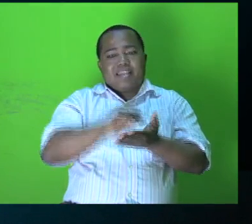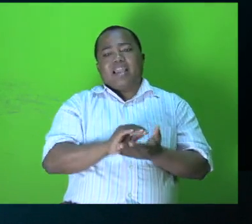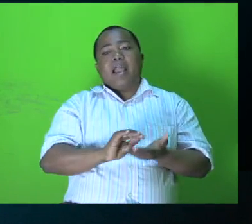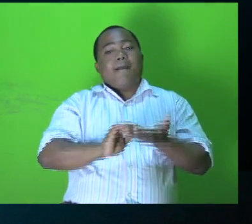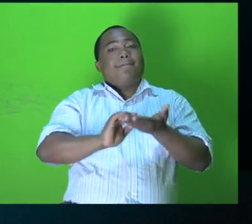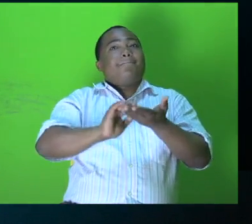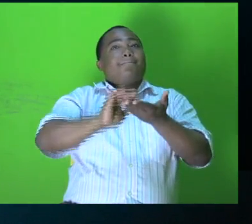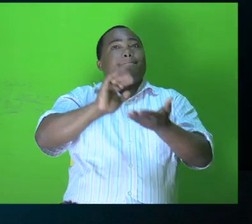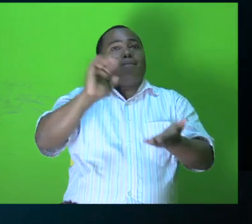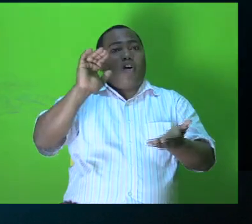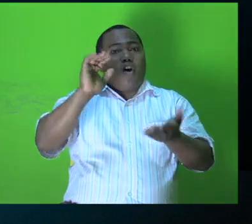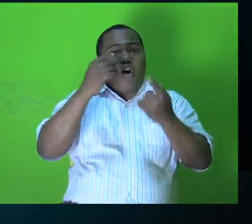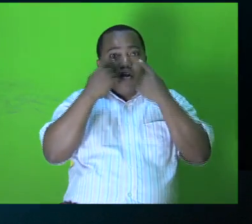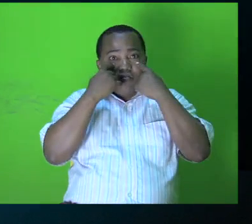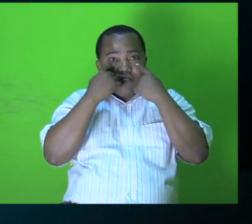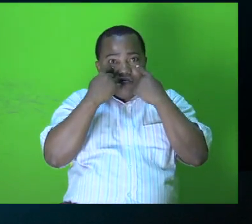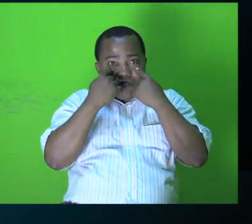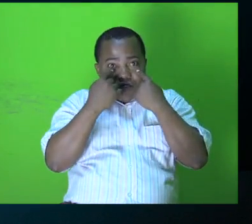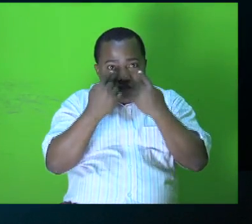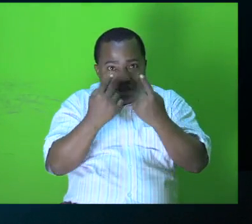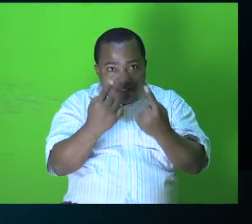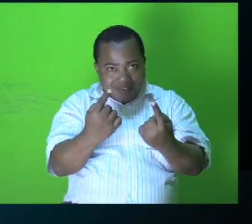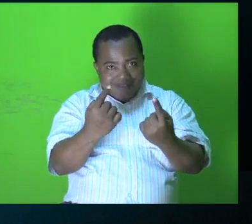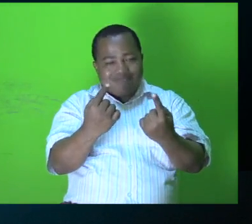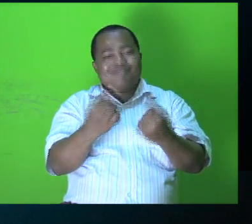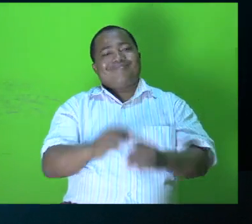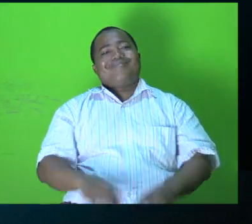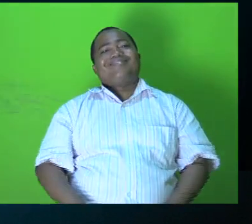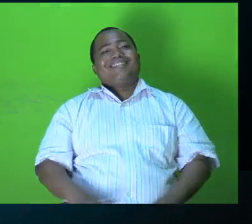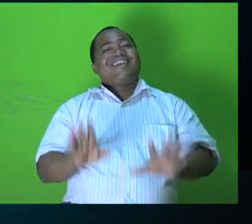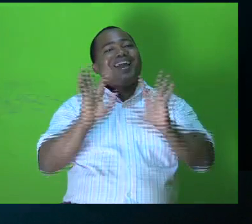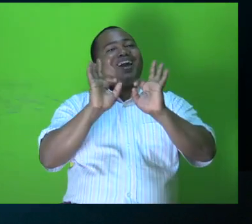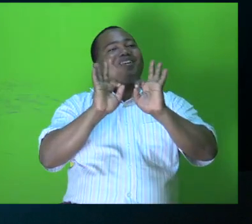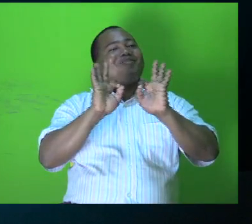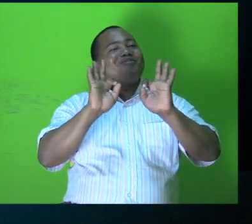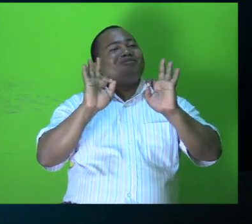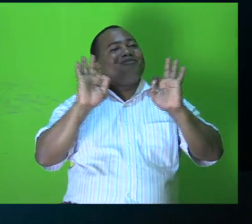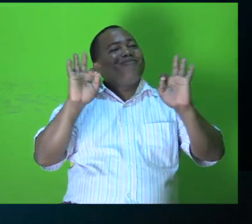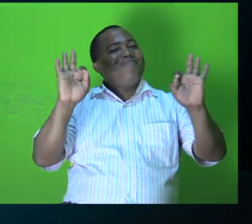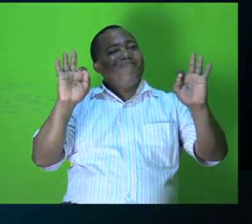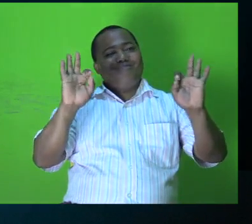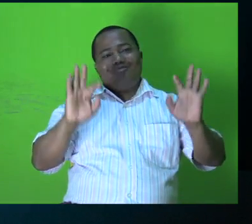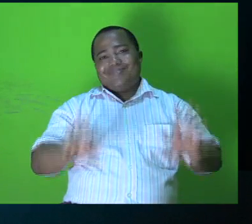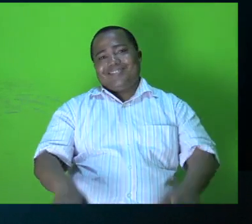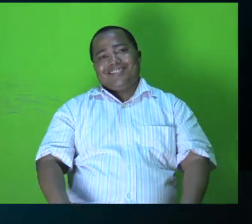become more visible. Good.